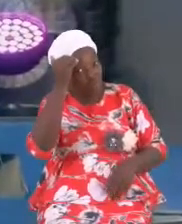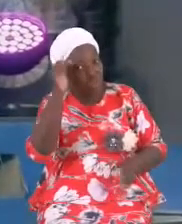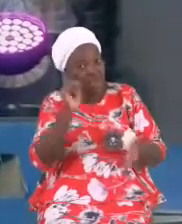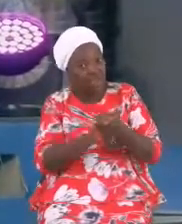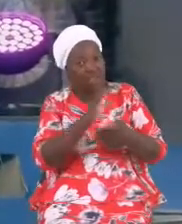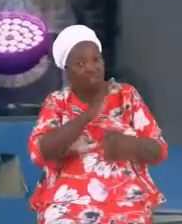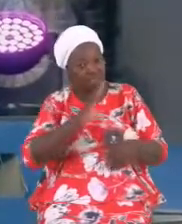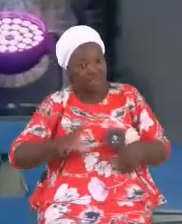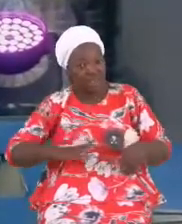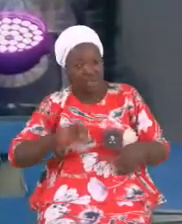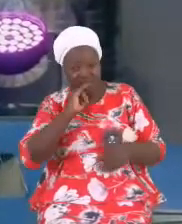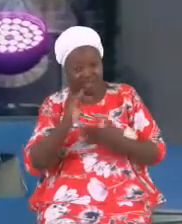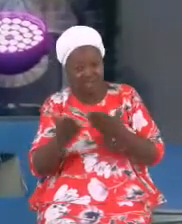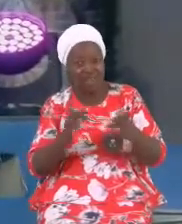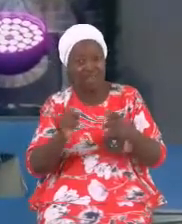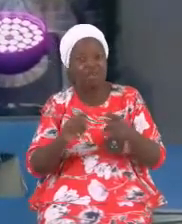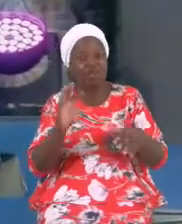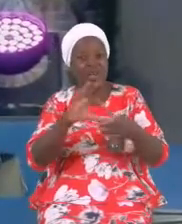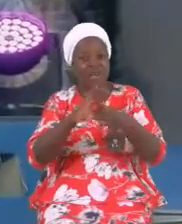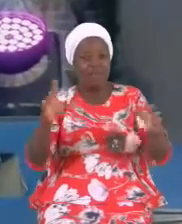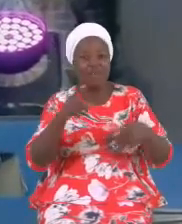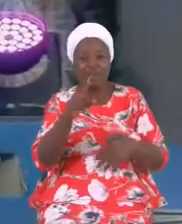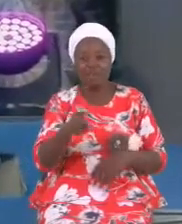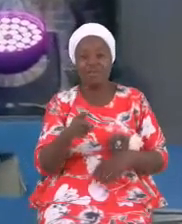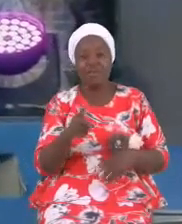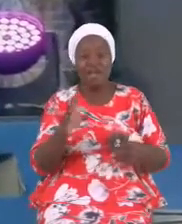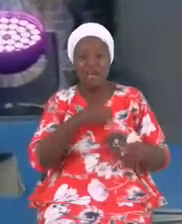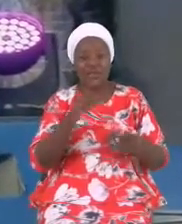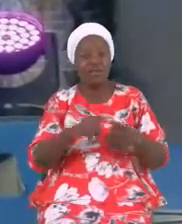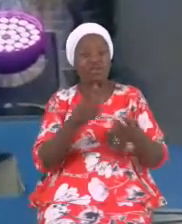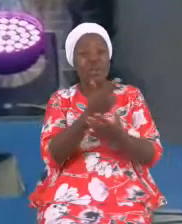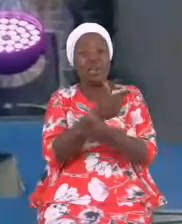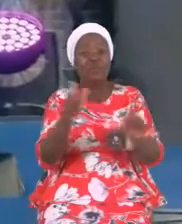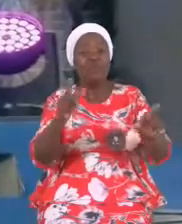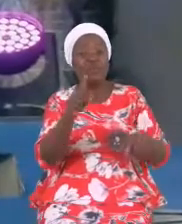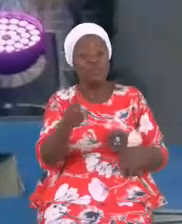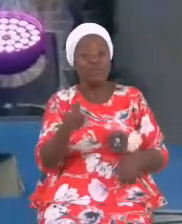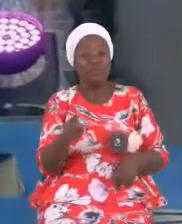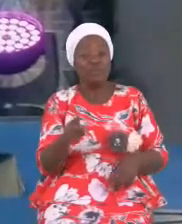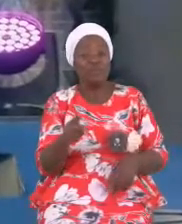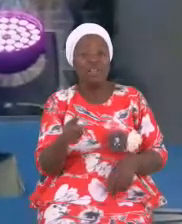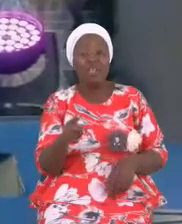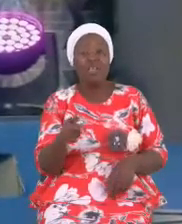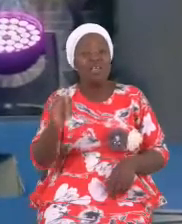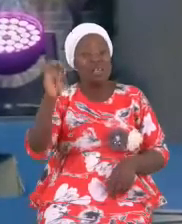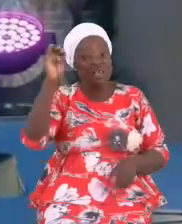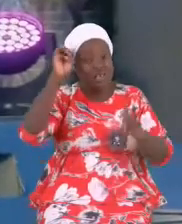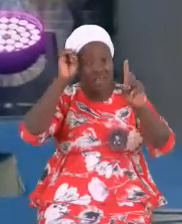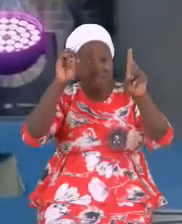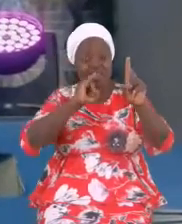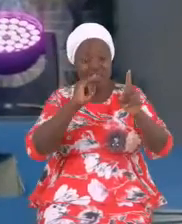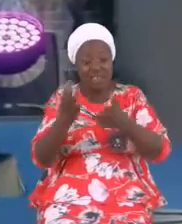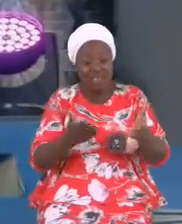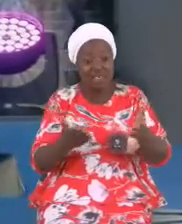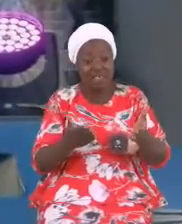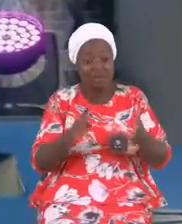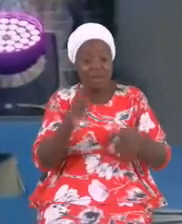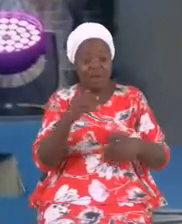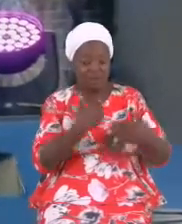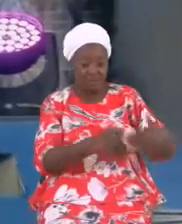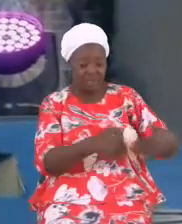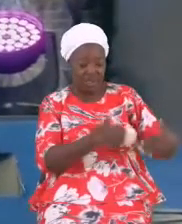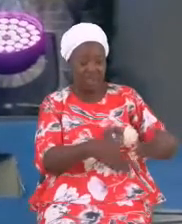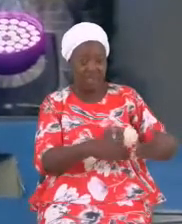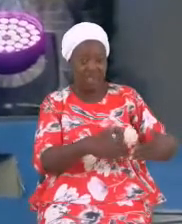to liberate you. He's there by your side. And when you hear the mention of his name,